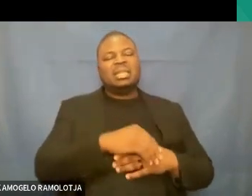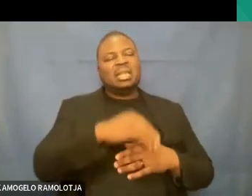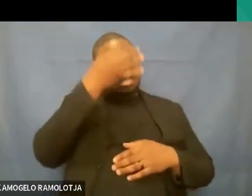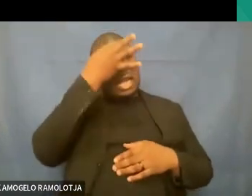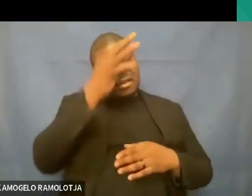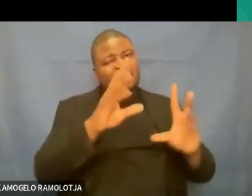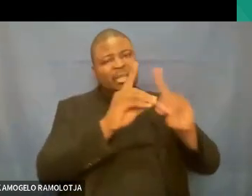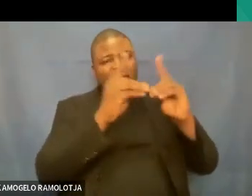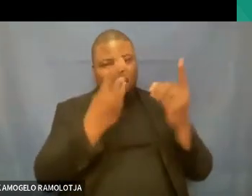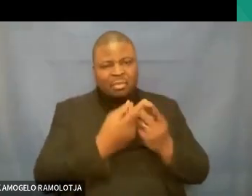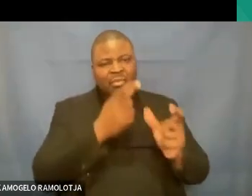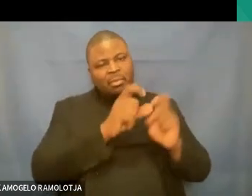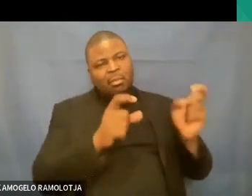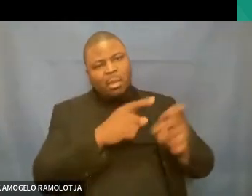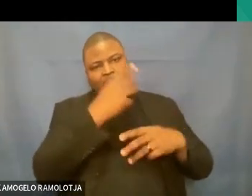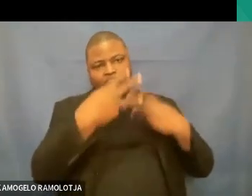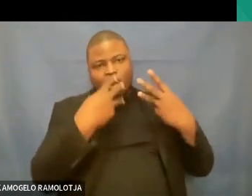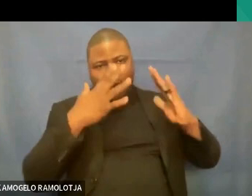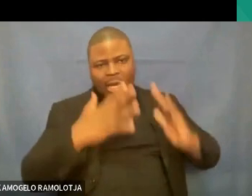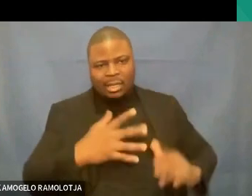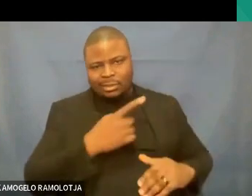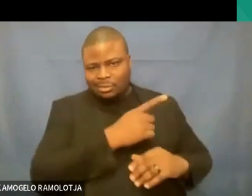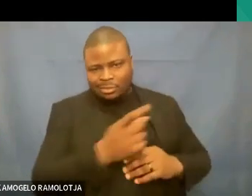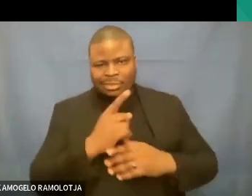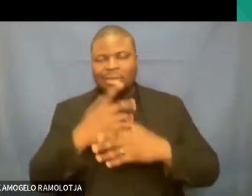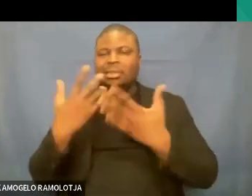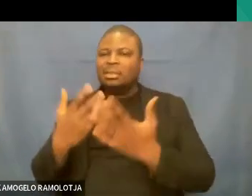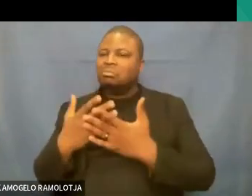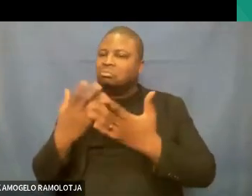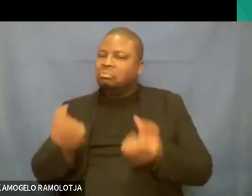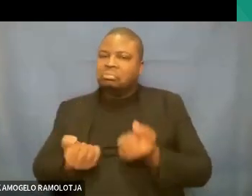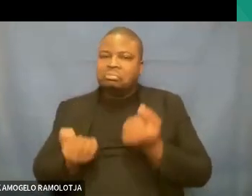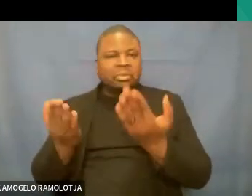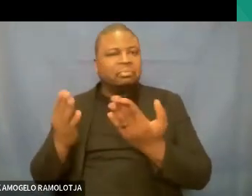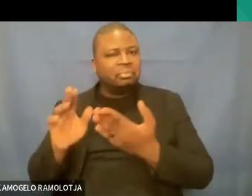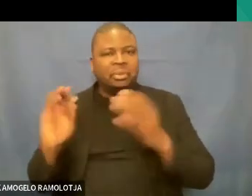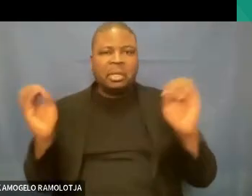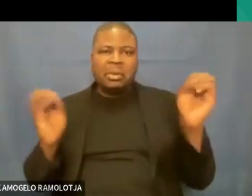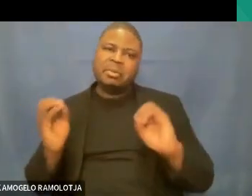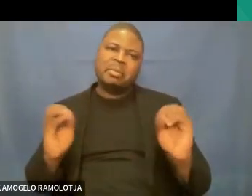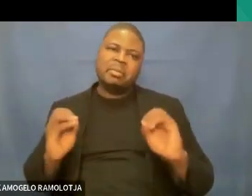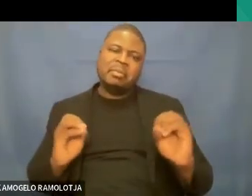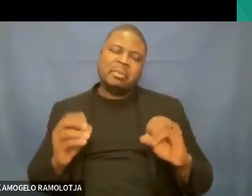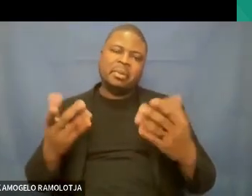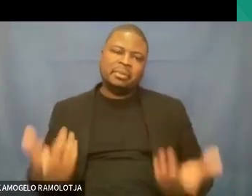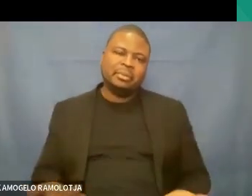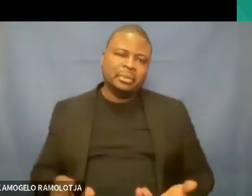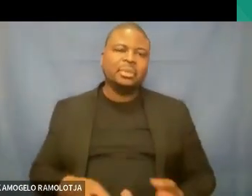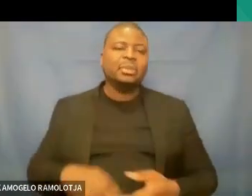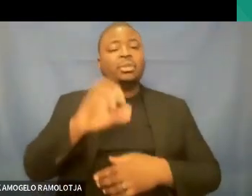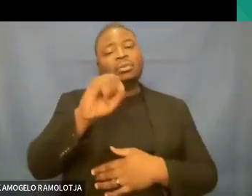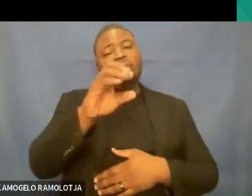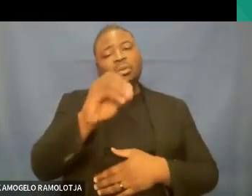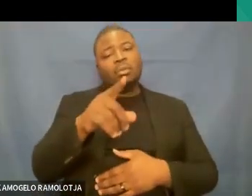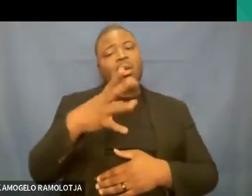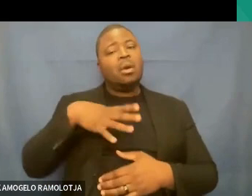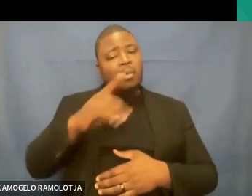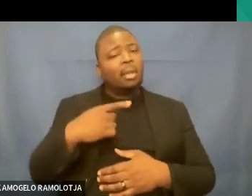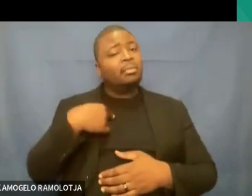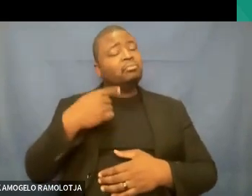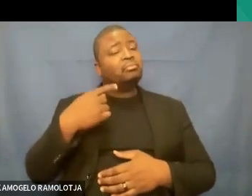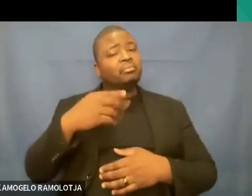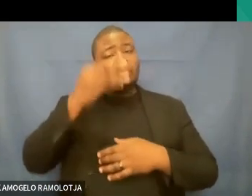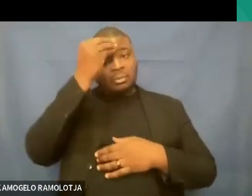become sources of harm, where can our young key populations turn to for protection? So again, I want you to think, are our systems